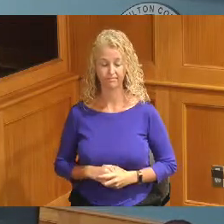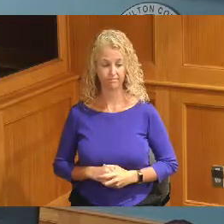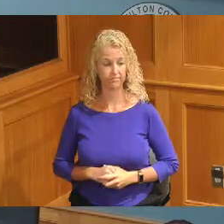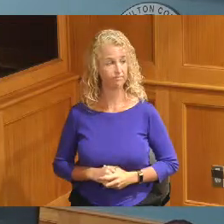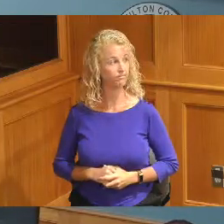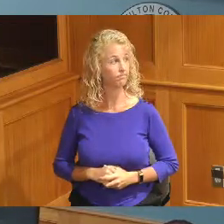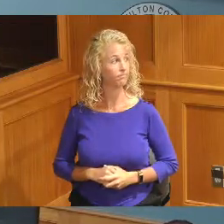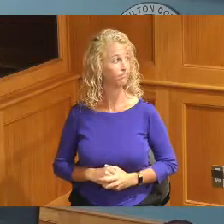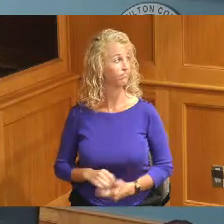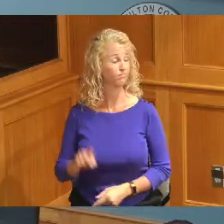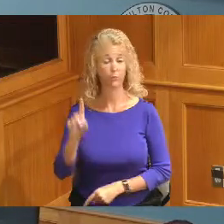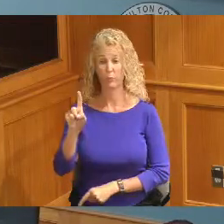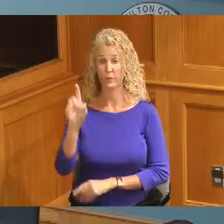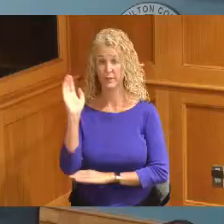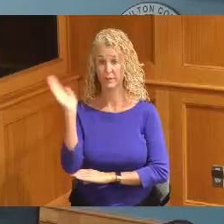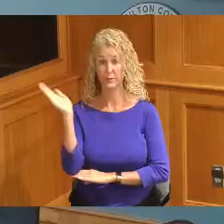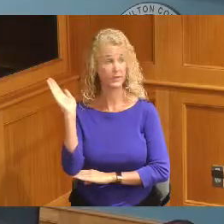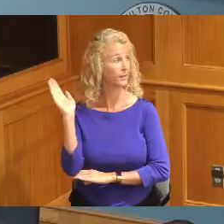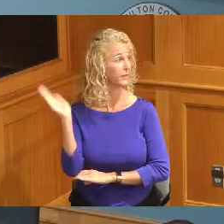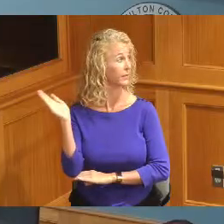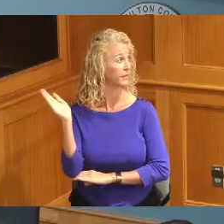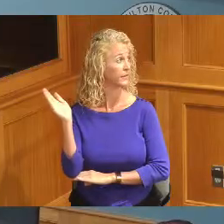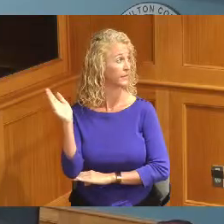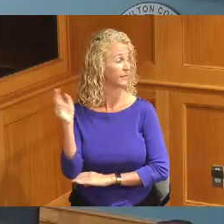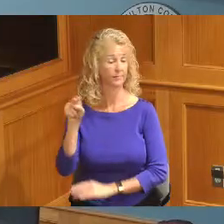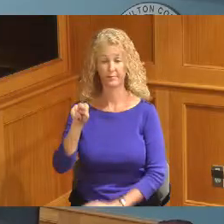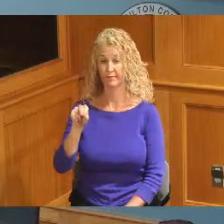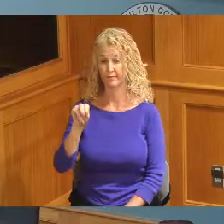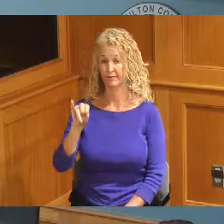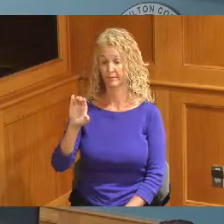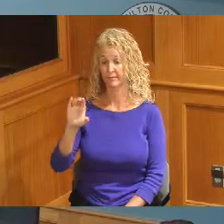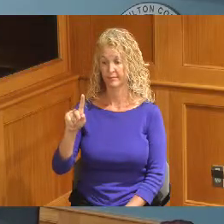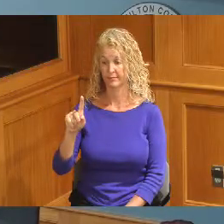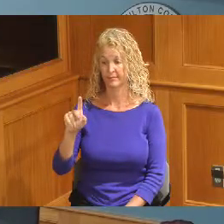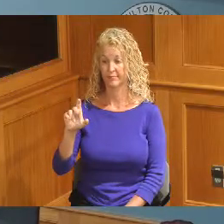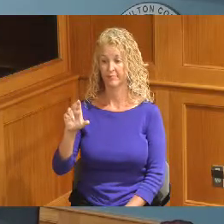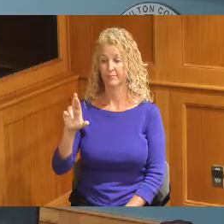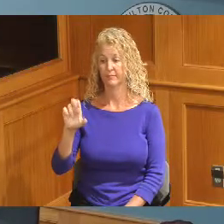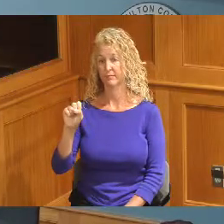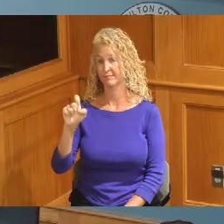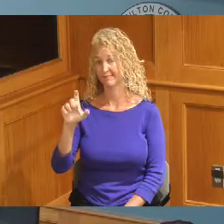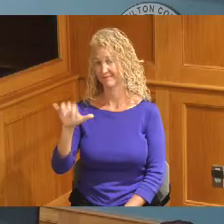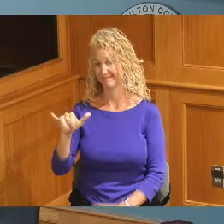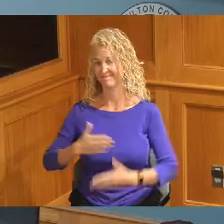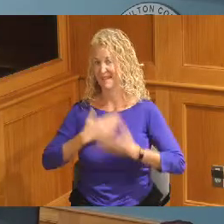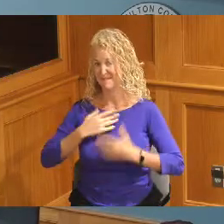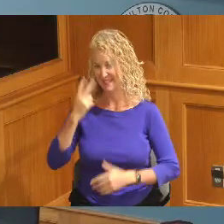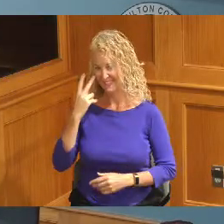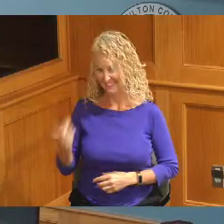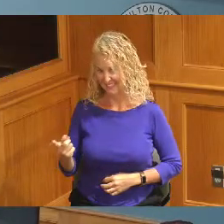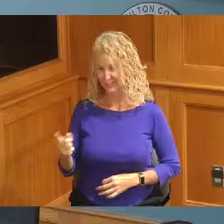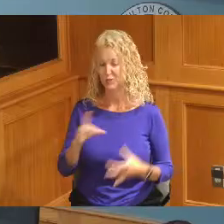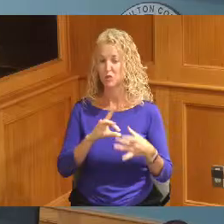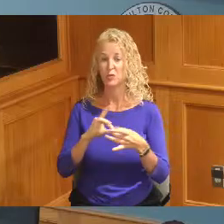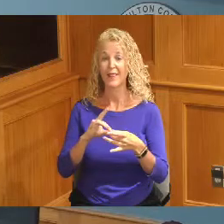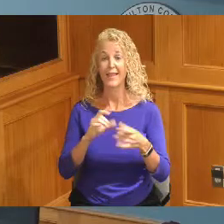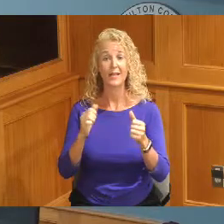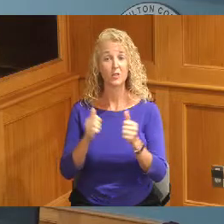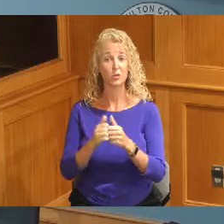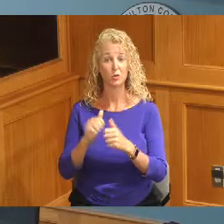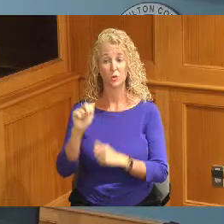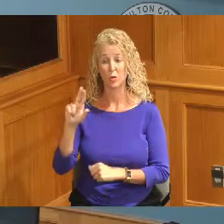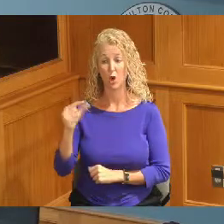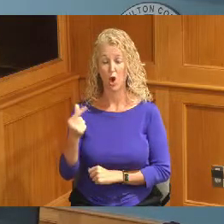a presentation from Nick Crosley. Welcome, Nick. It's good to see you. Related to